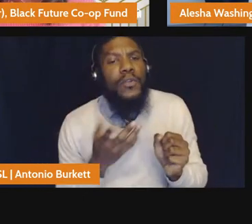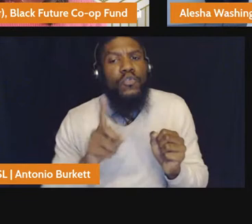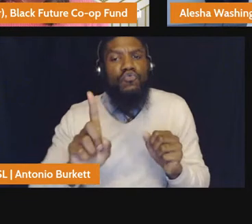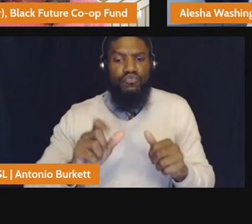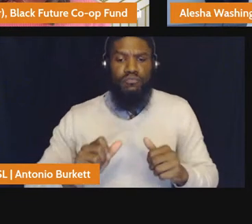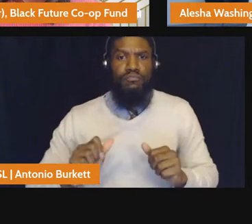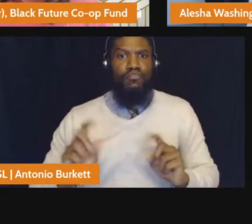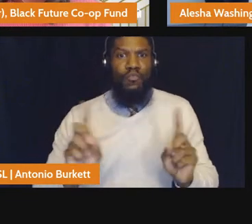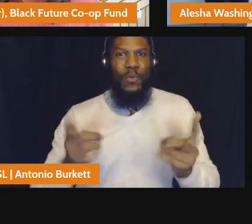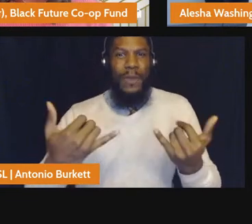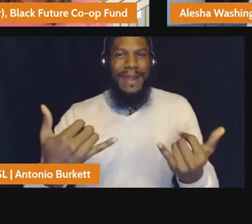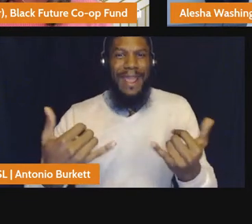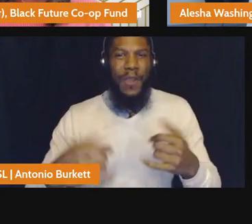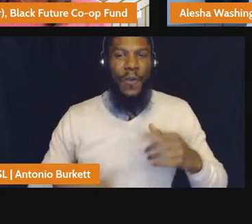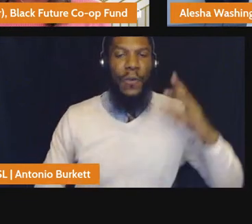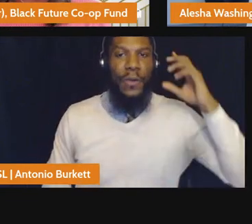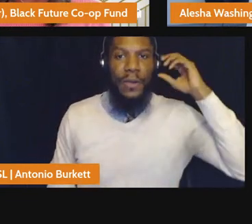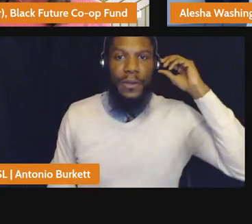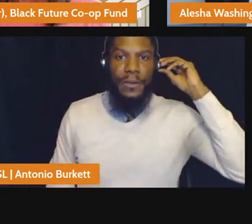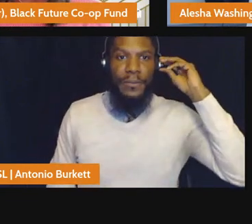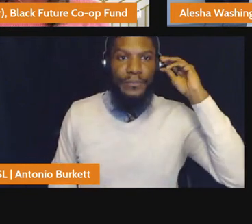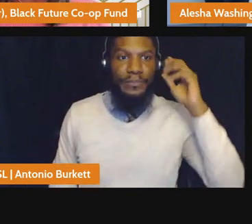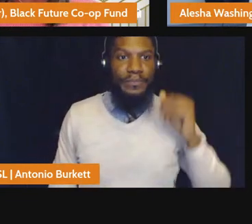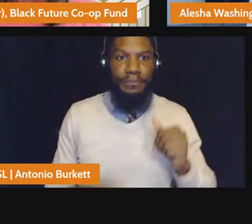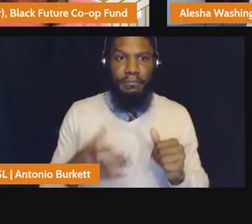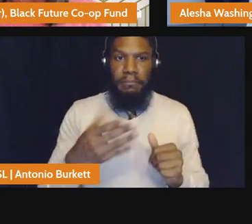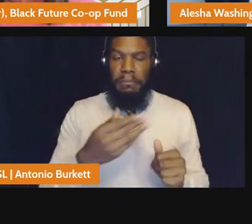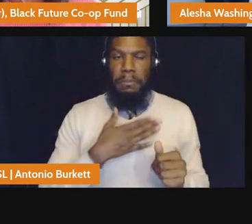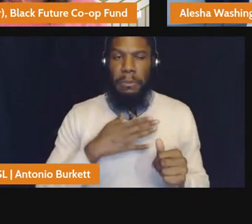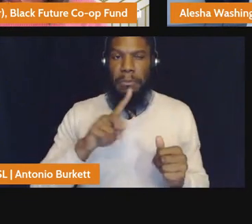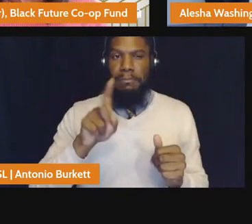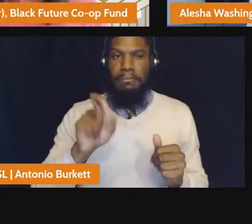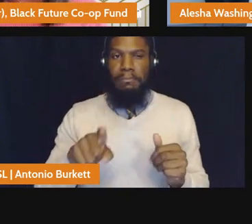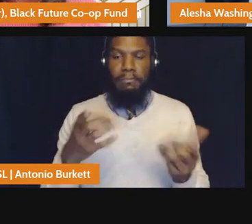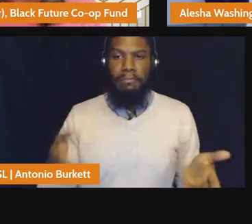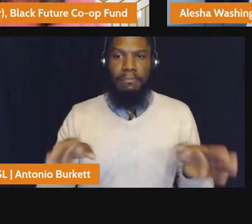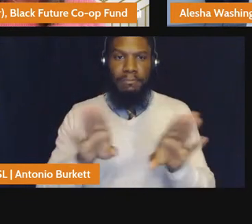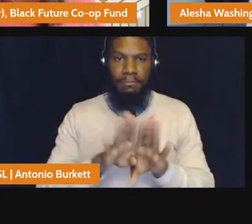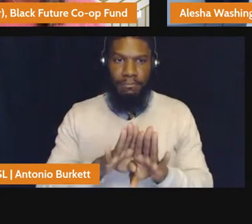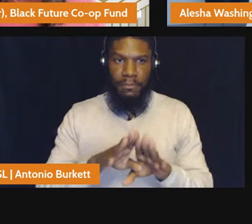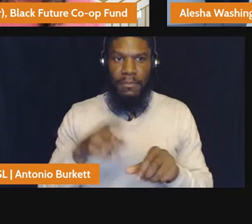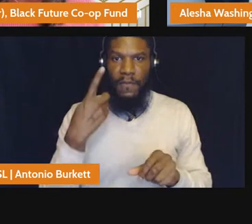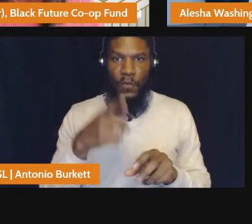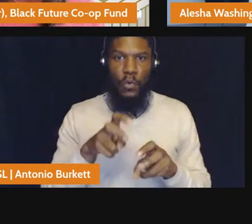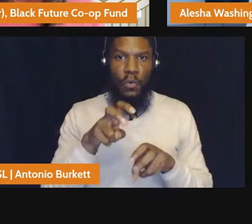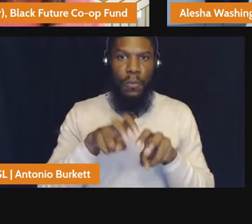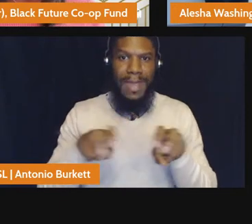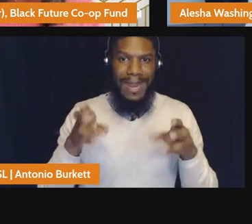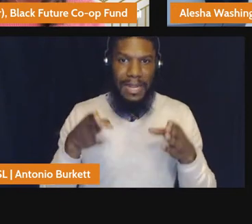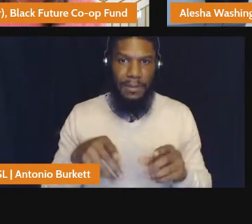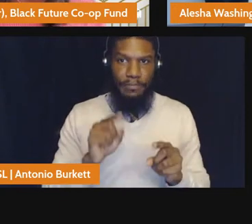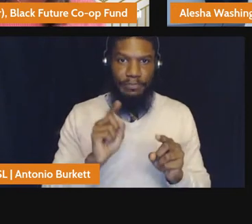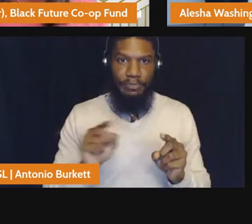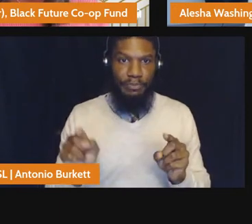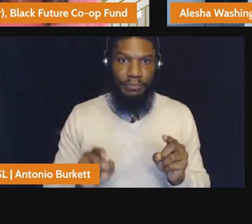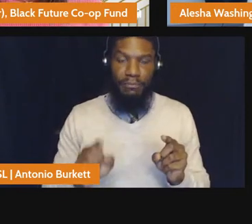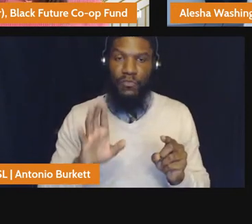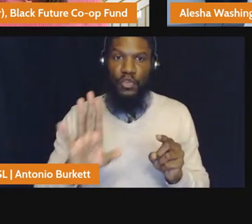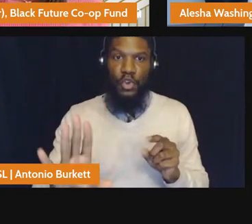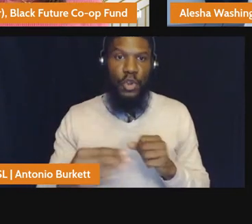I have a closing question for the panelists. You've given real incredible